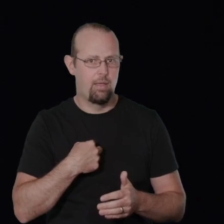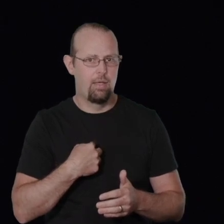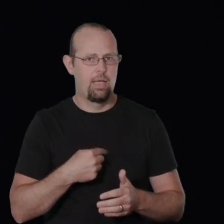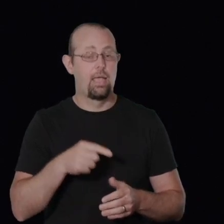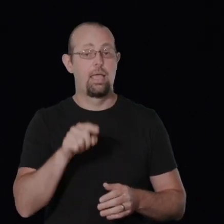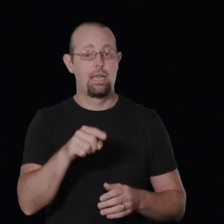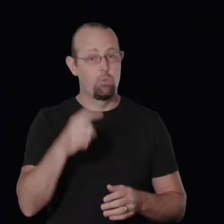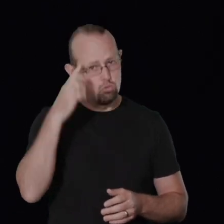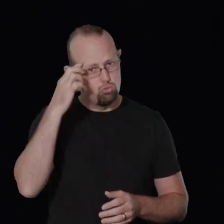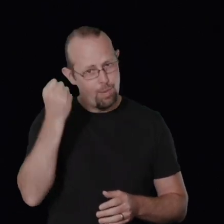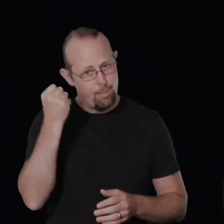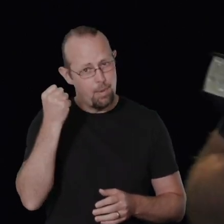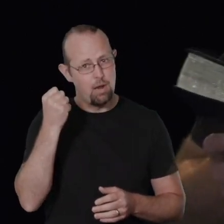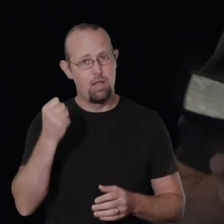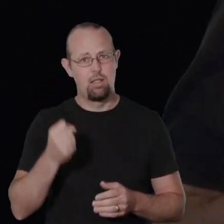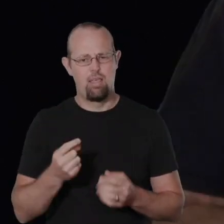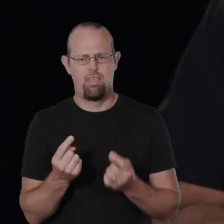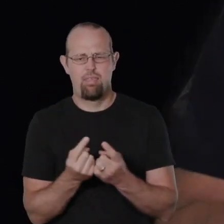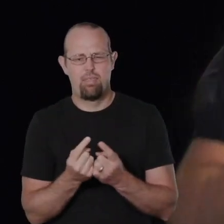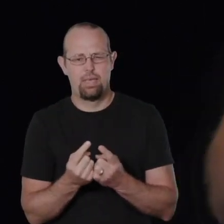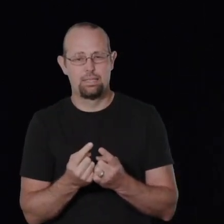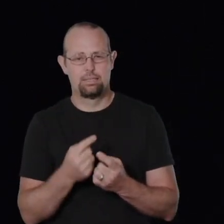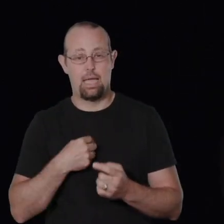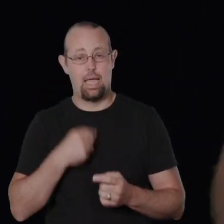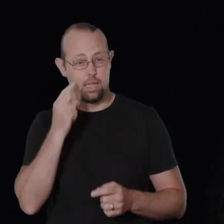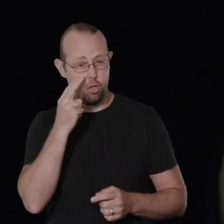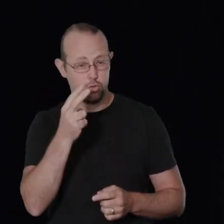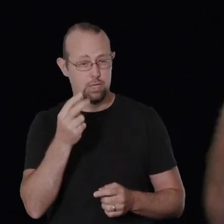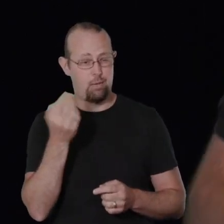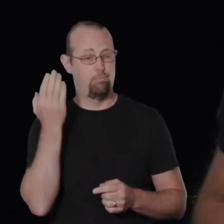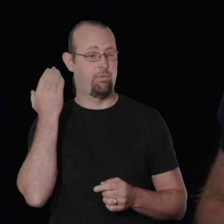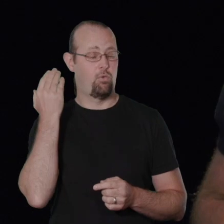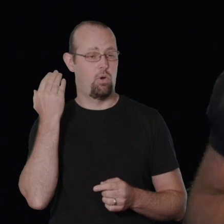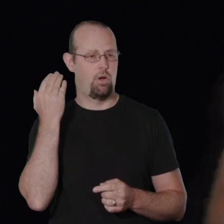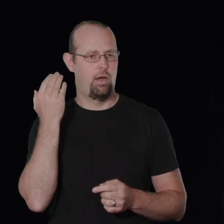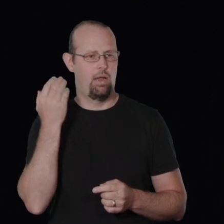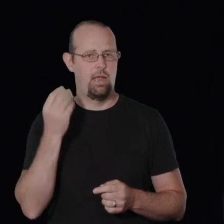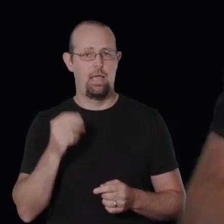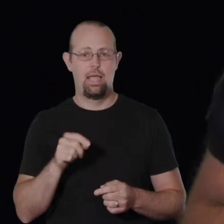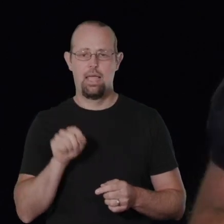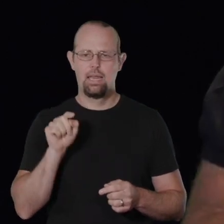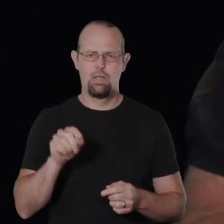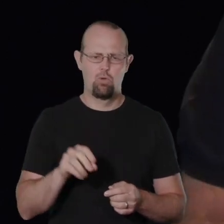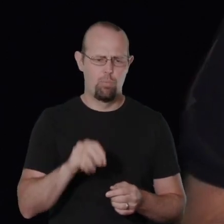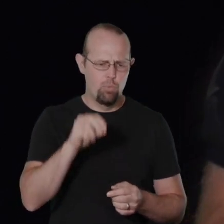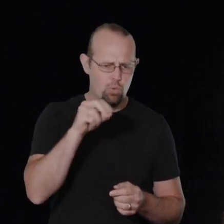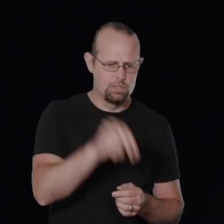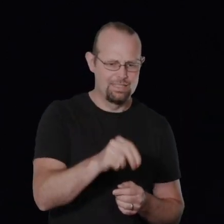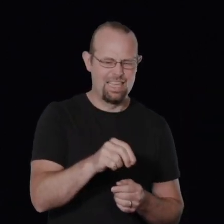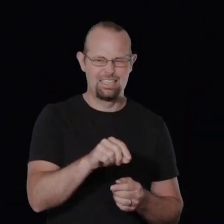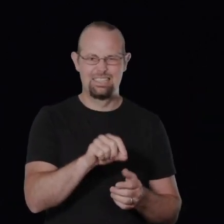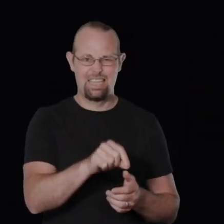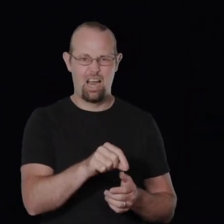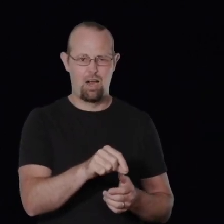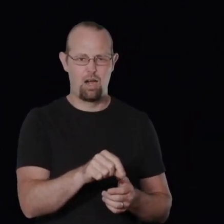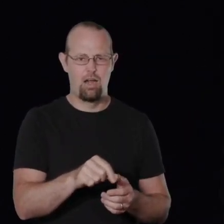but maybe didn't have the money for back then. And he would put a little sticker on them, reduced to 50p, reduced to 70p. And lo